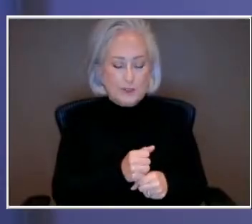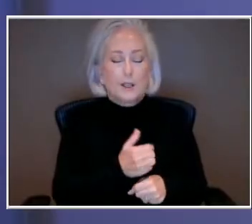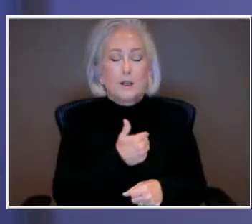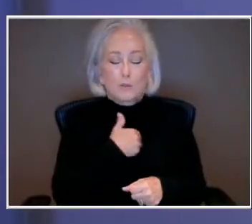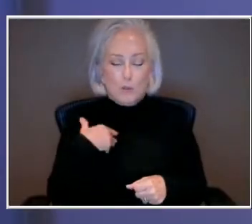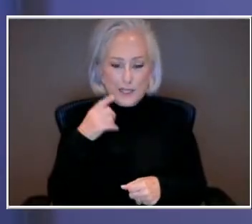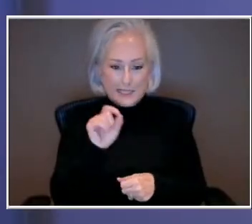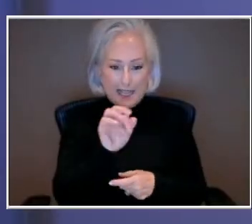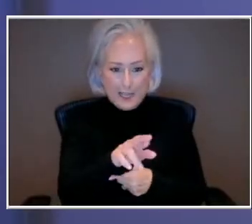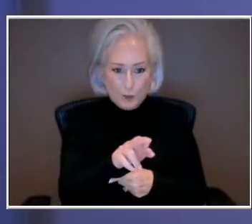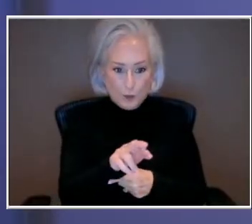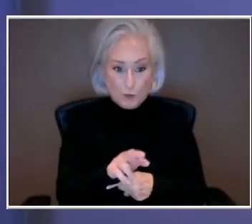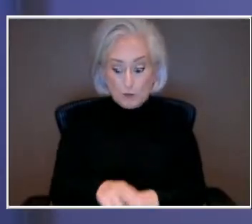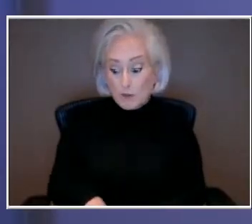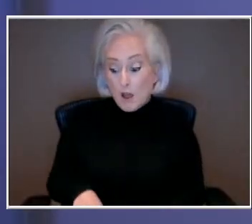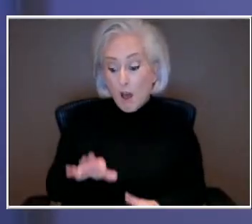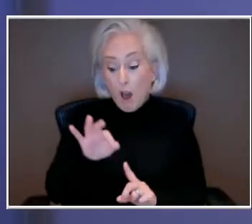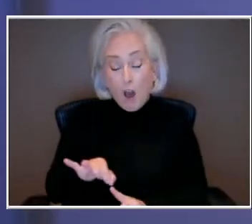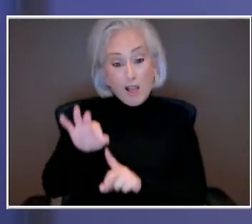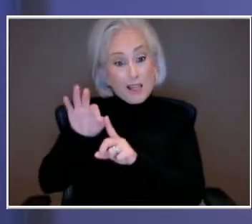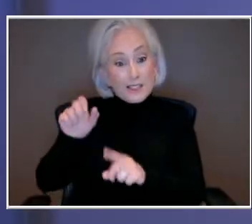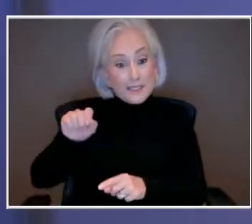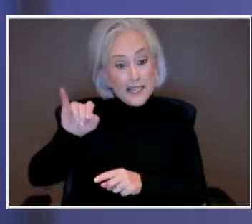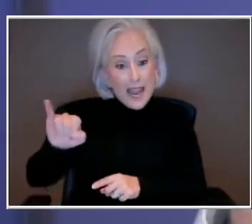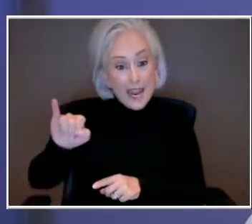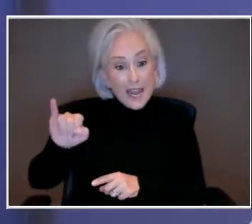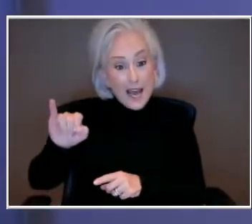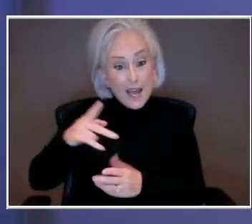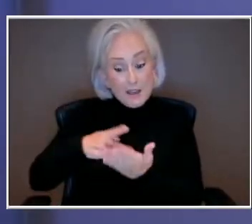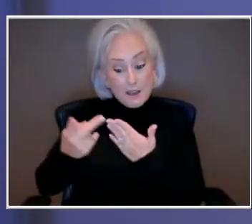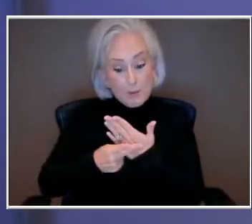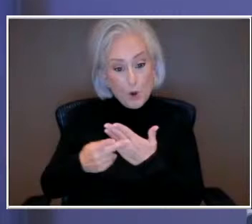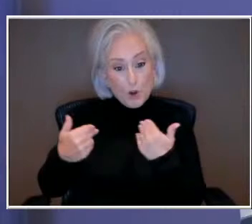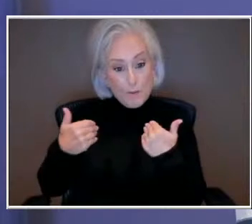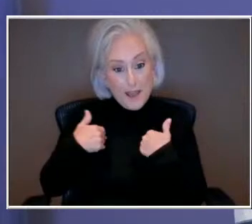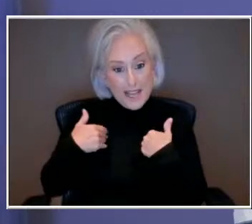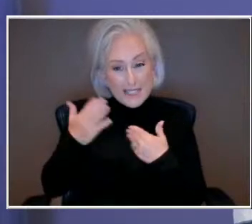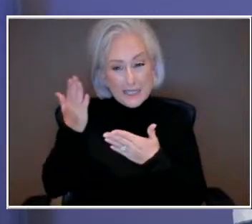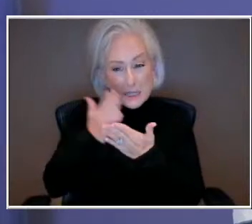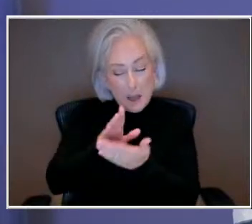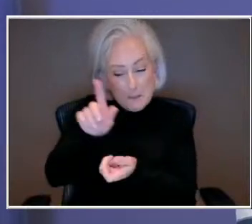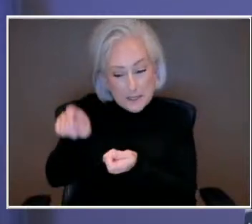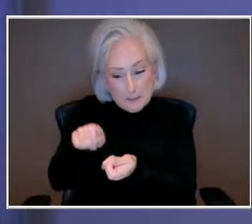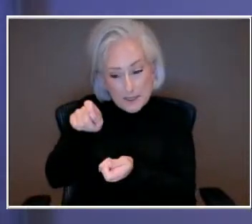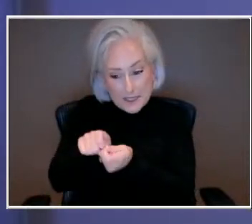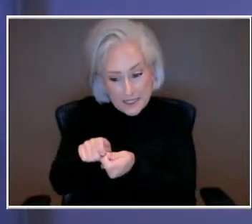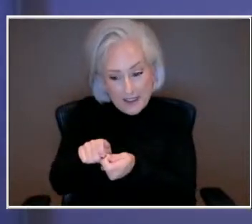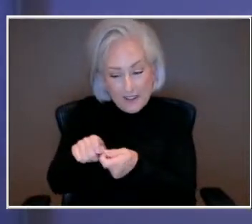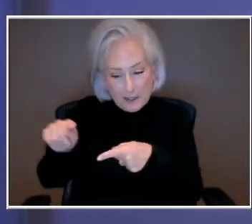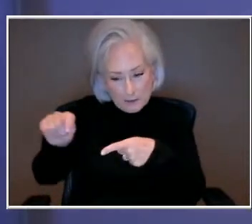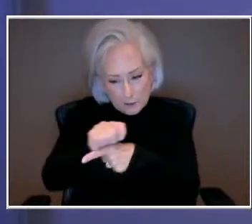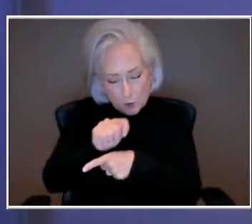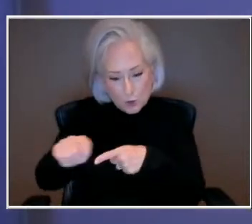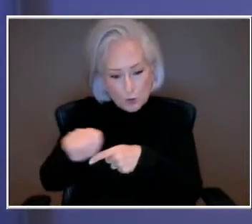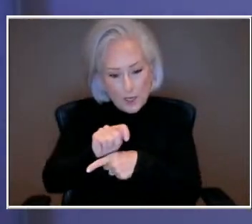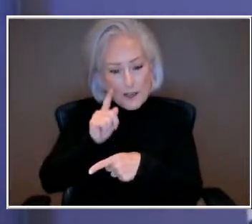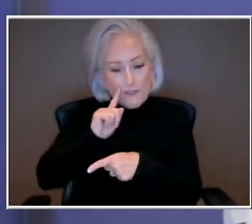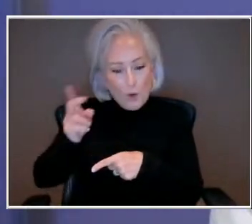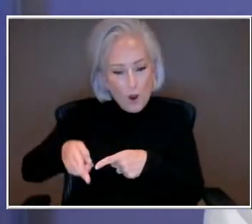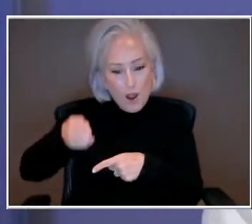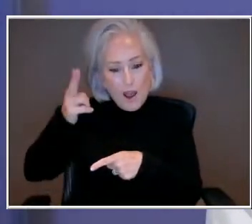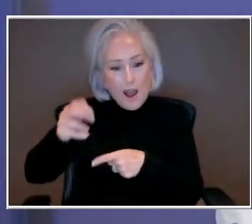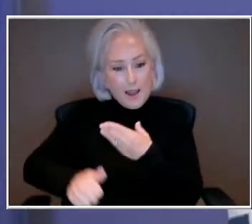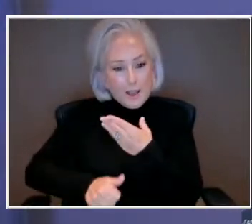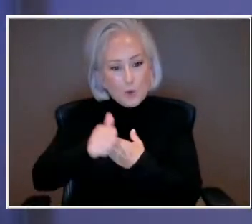program has some specific piece of it that's really trained in high-risk women, I really